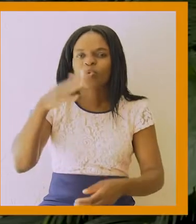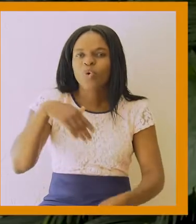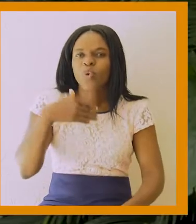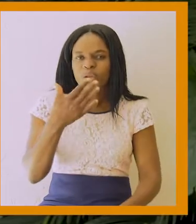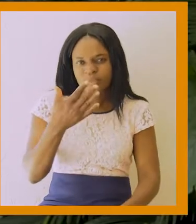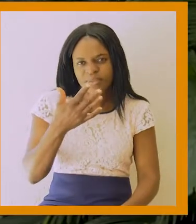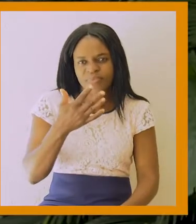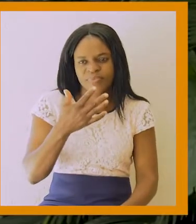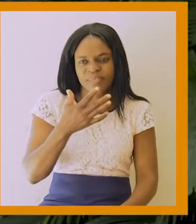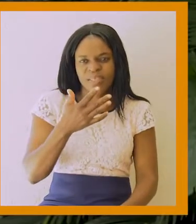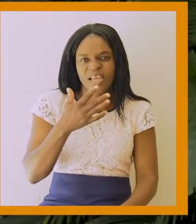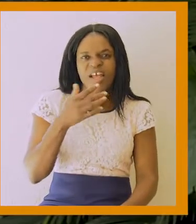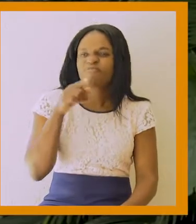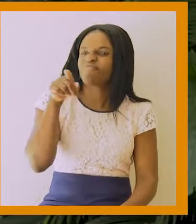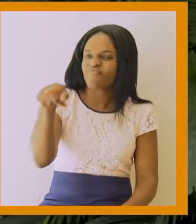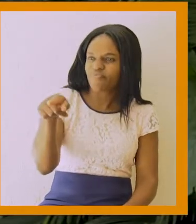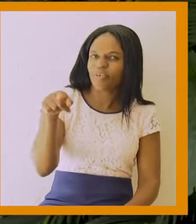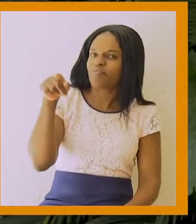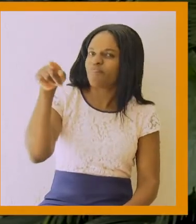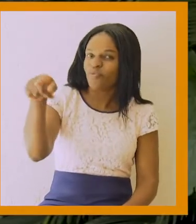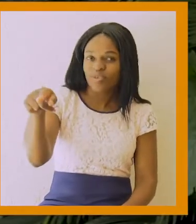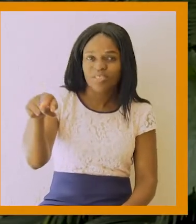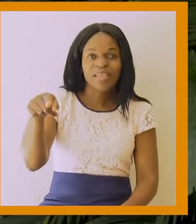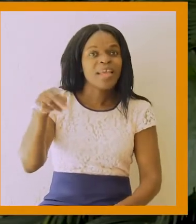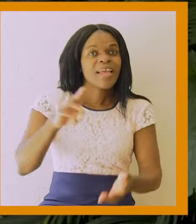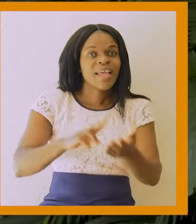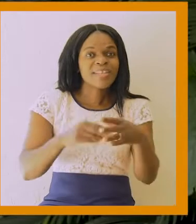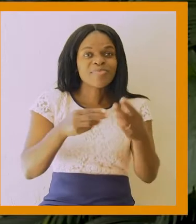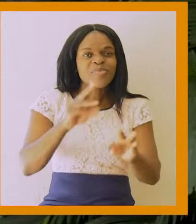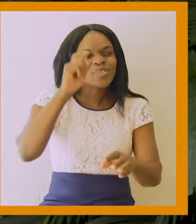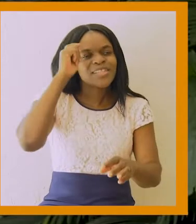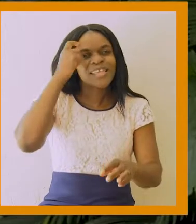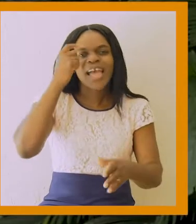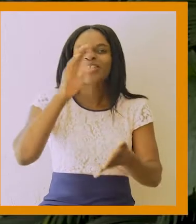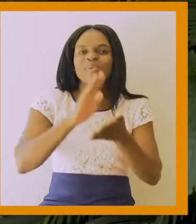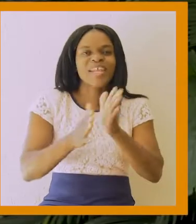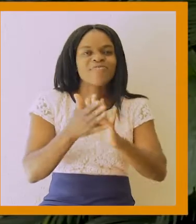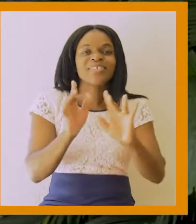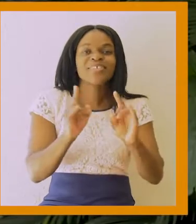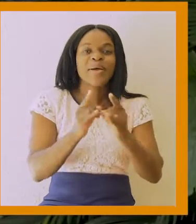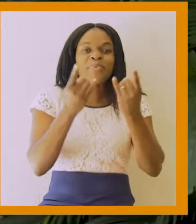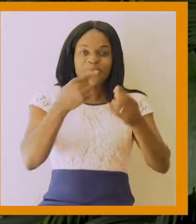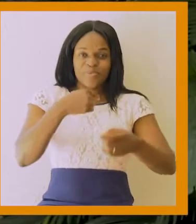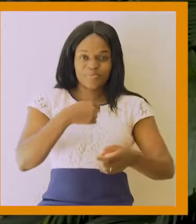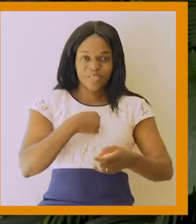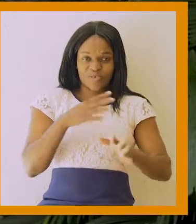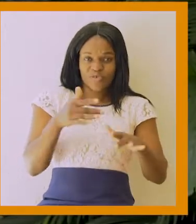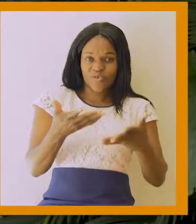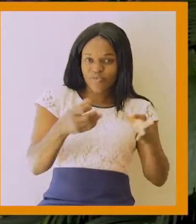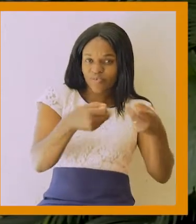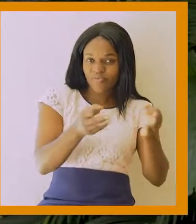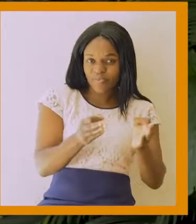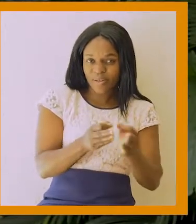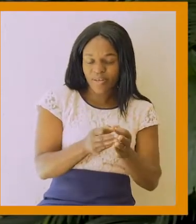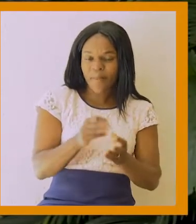point to someone and they would think that it will never come closer home. Mm-hmm. So